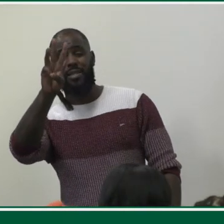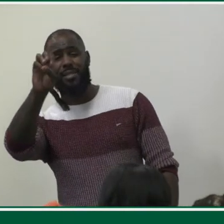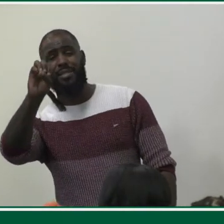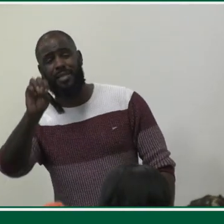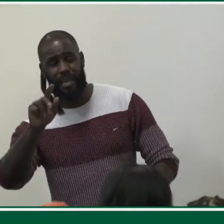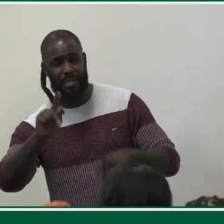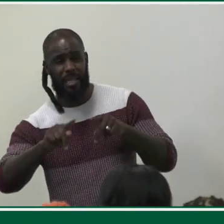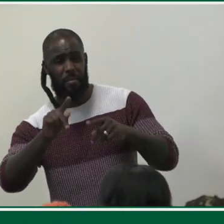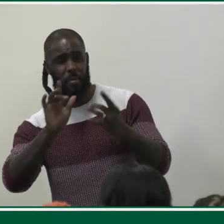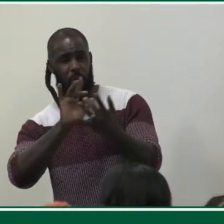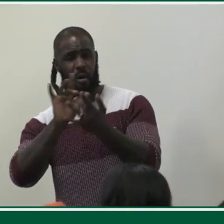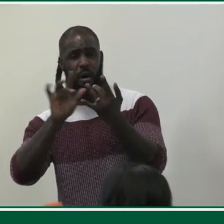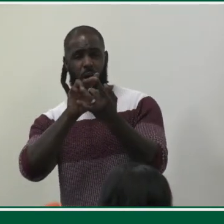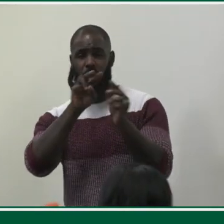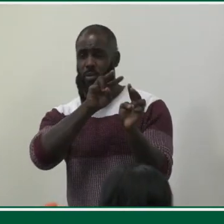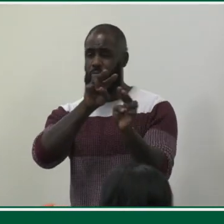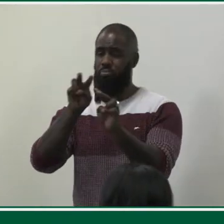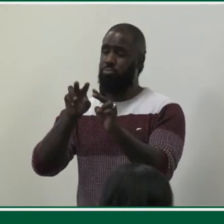right.